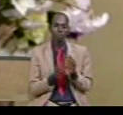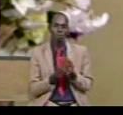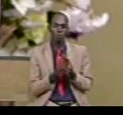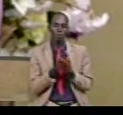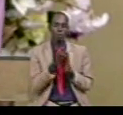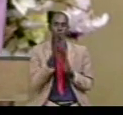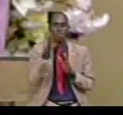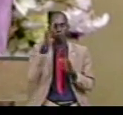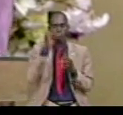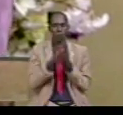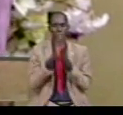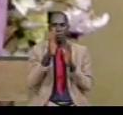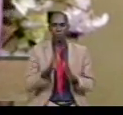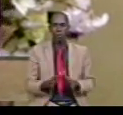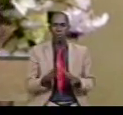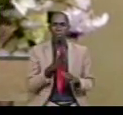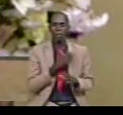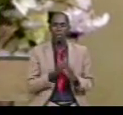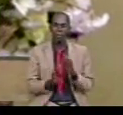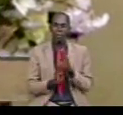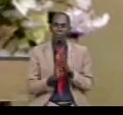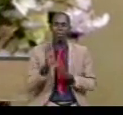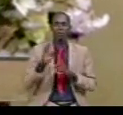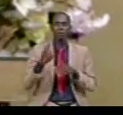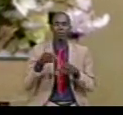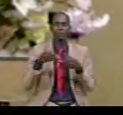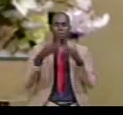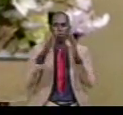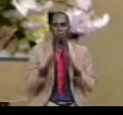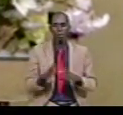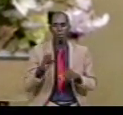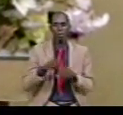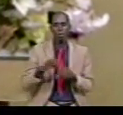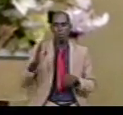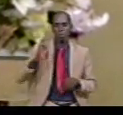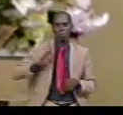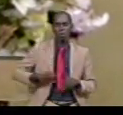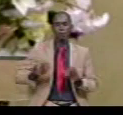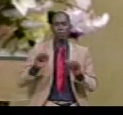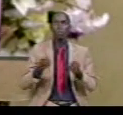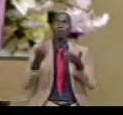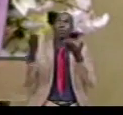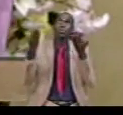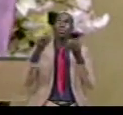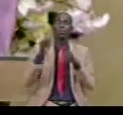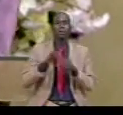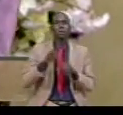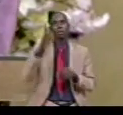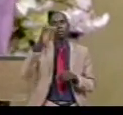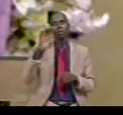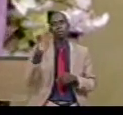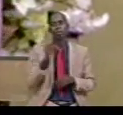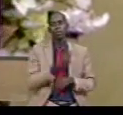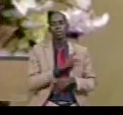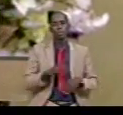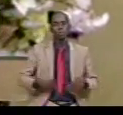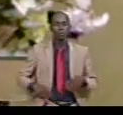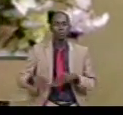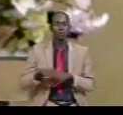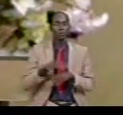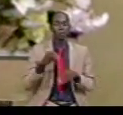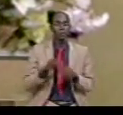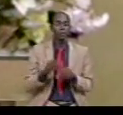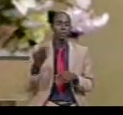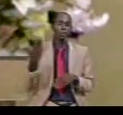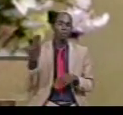and developing leaders in profitable service in God's kingdom. In the last 5 decades, we